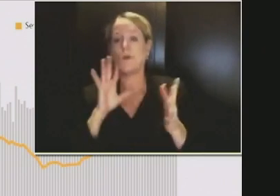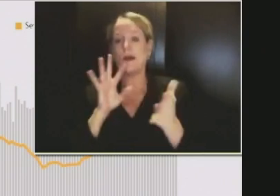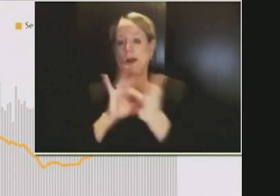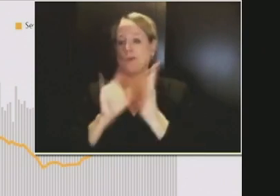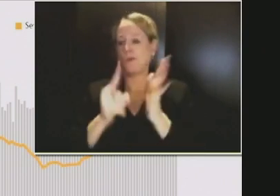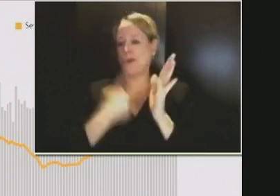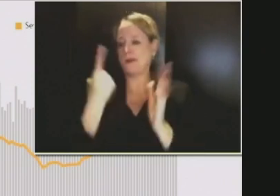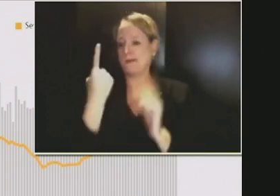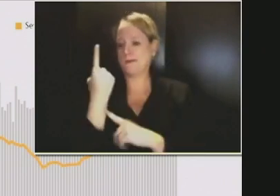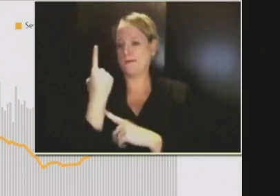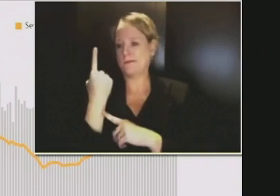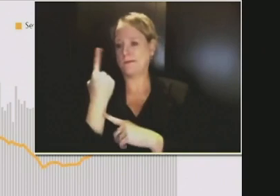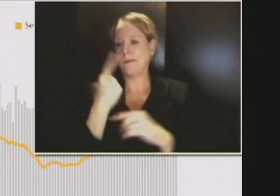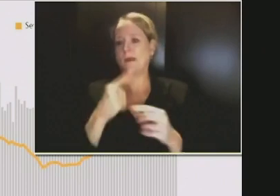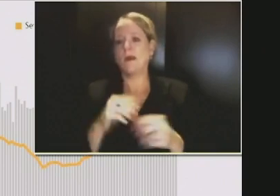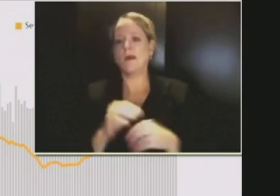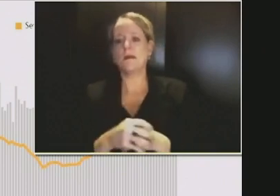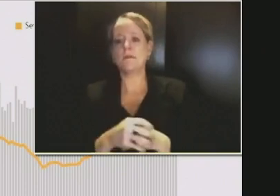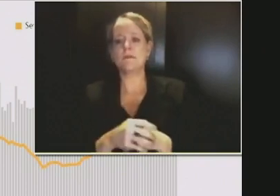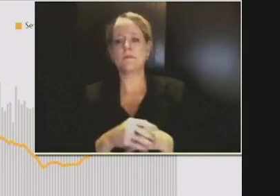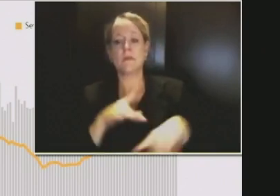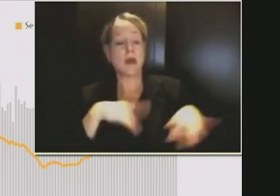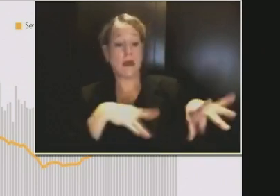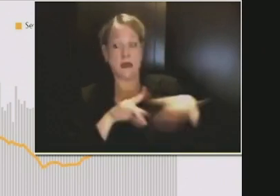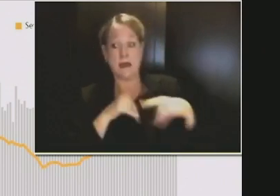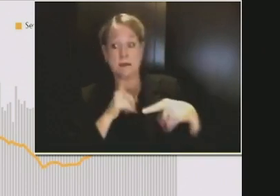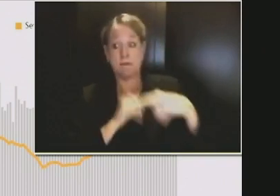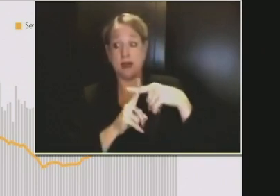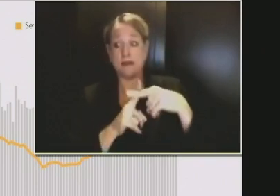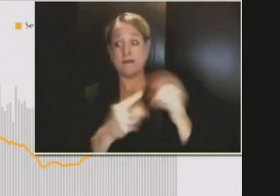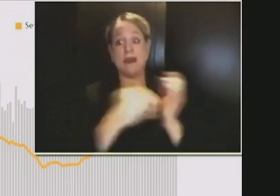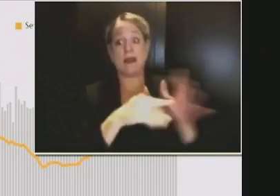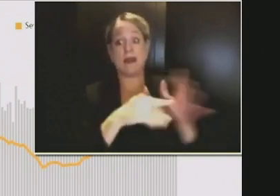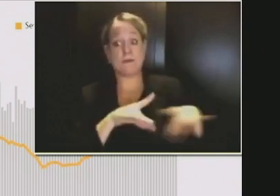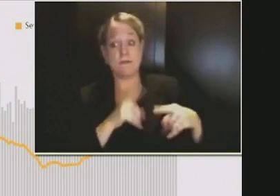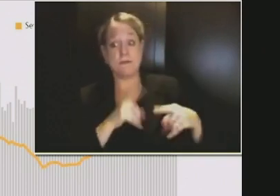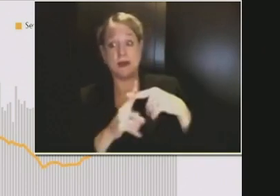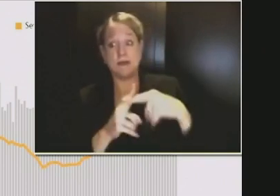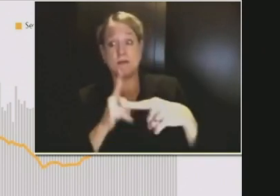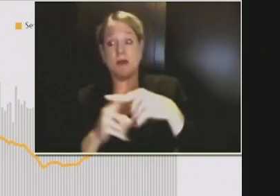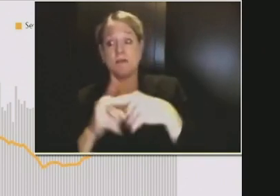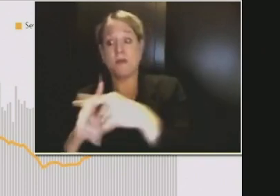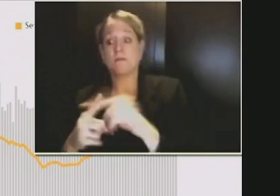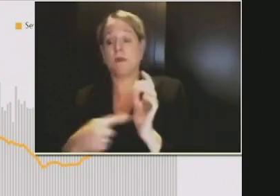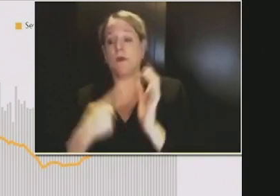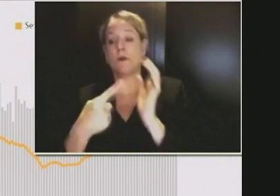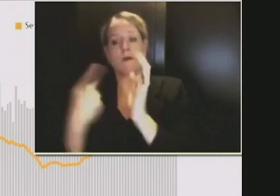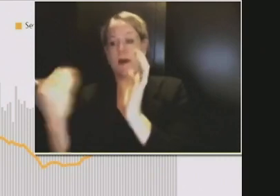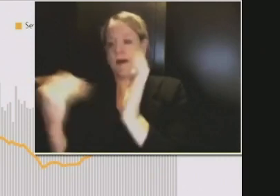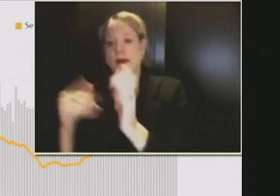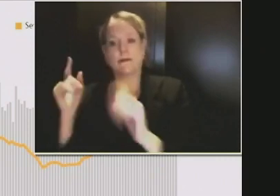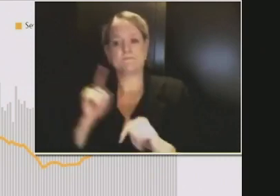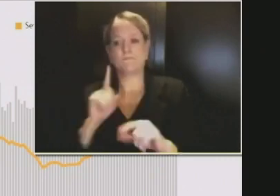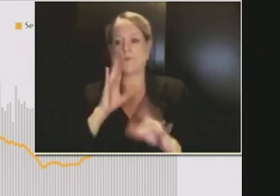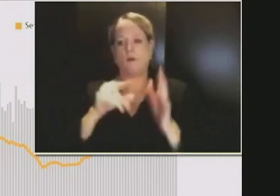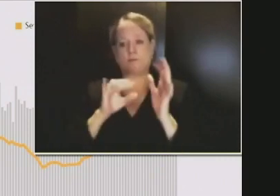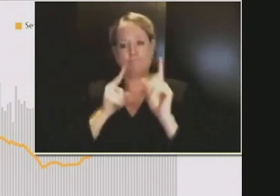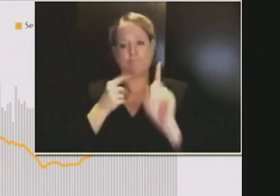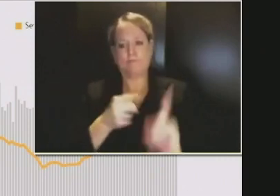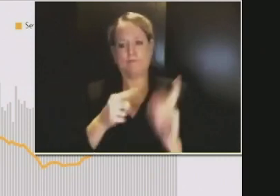chart. The next area that we have updated is